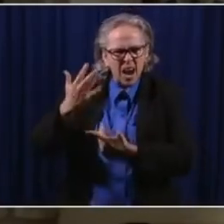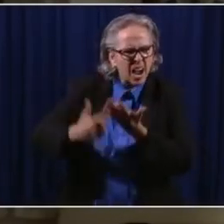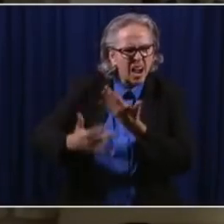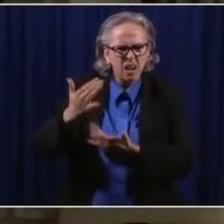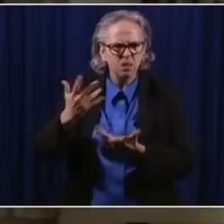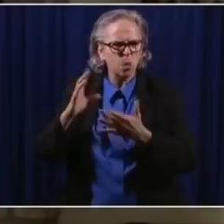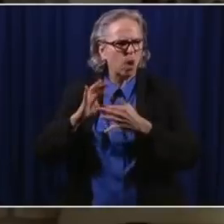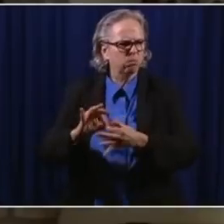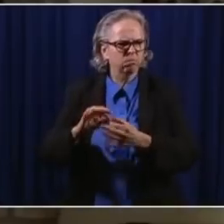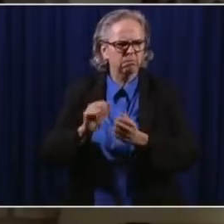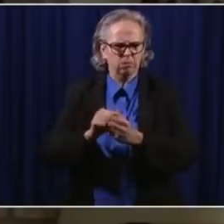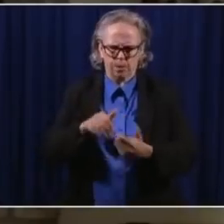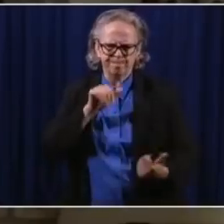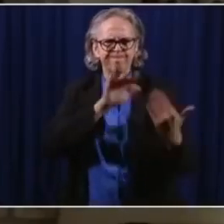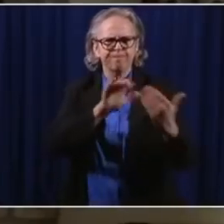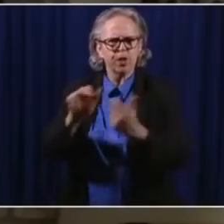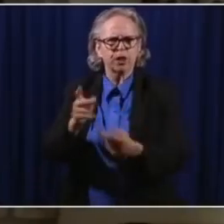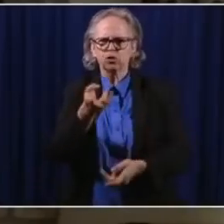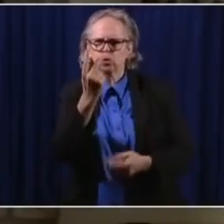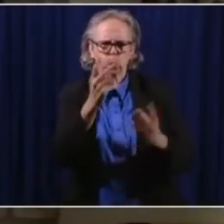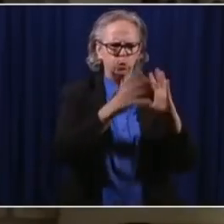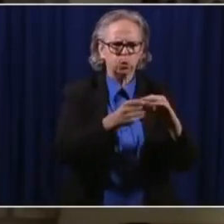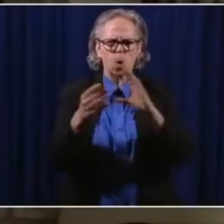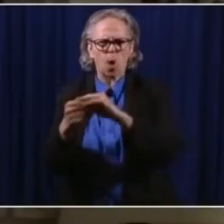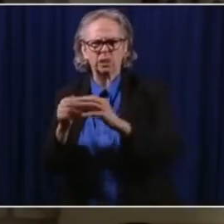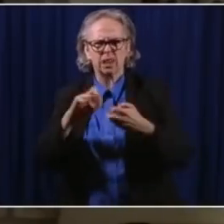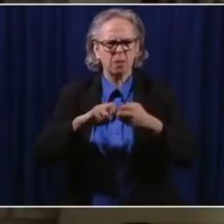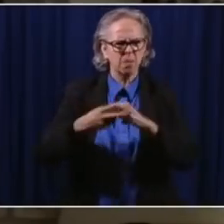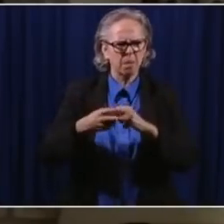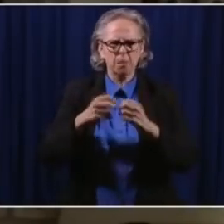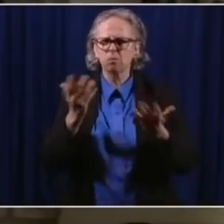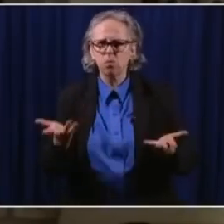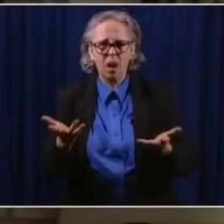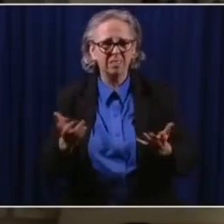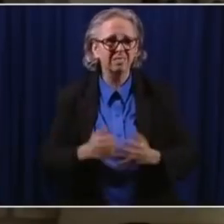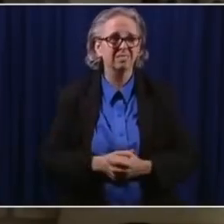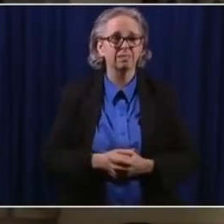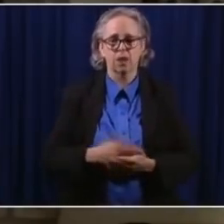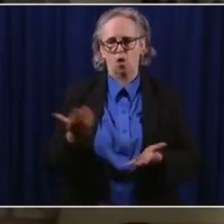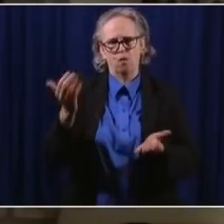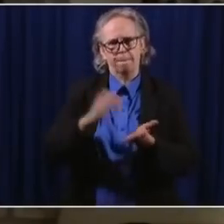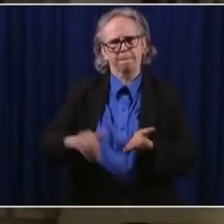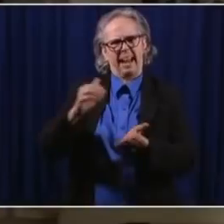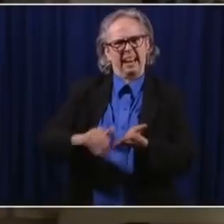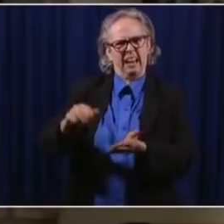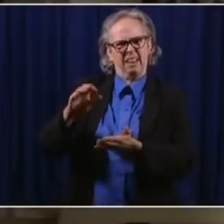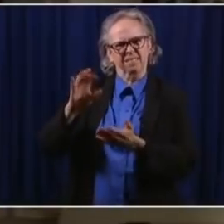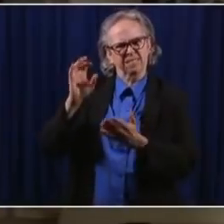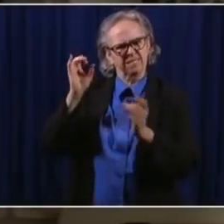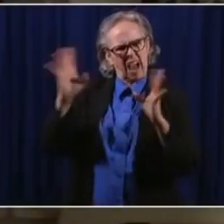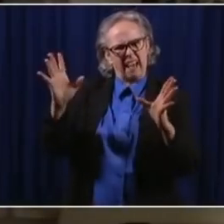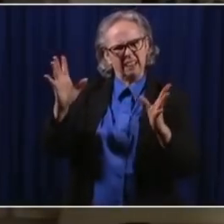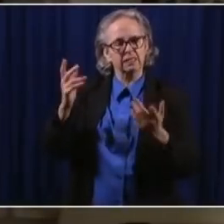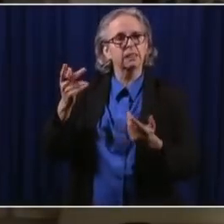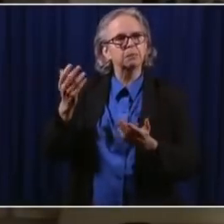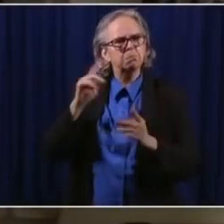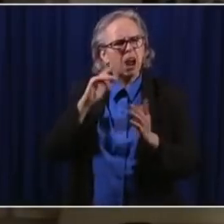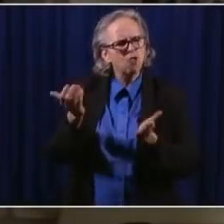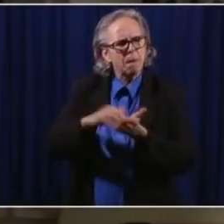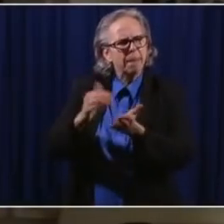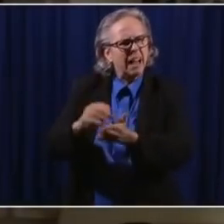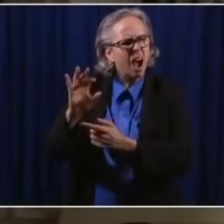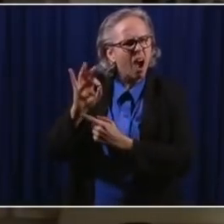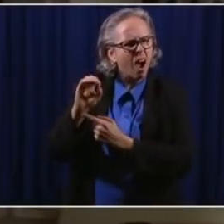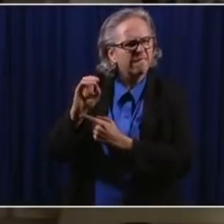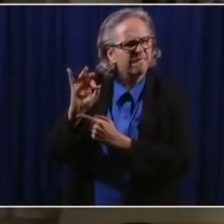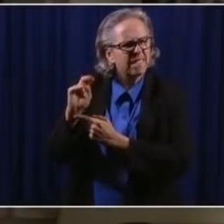the problem is repeat violent offenders who have a gun. Our legislation